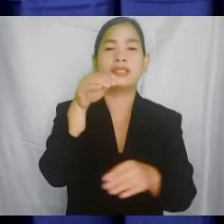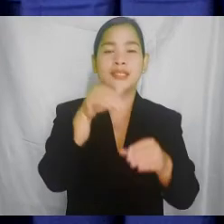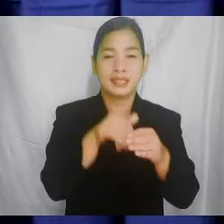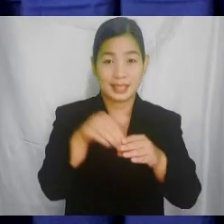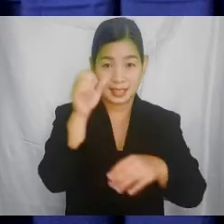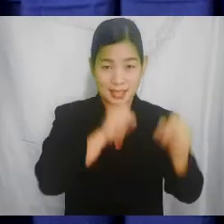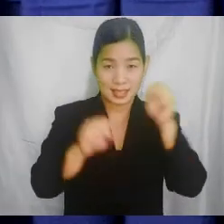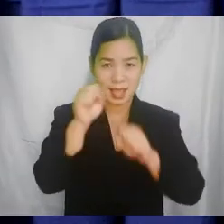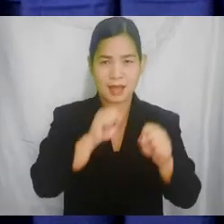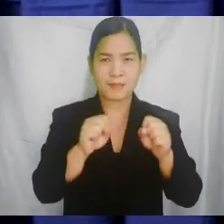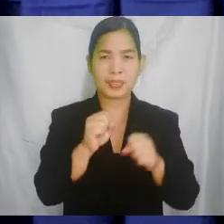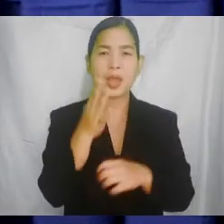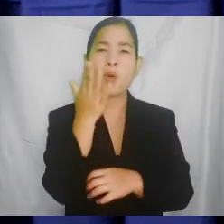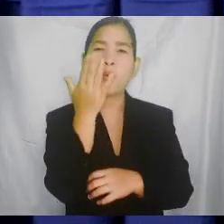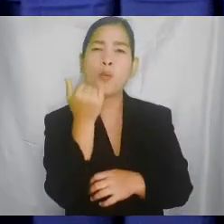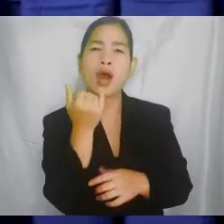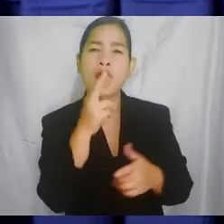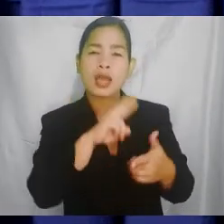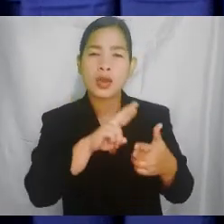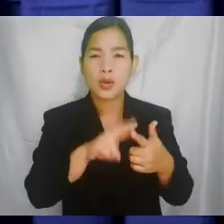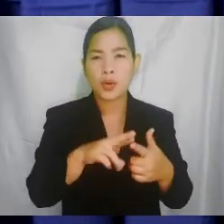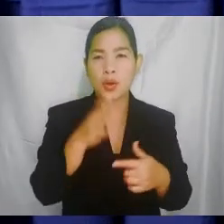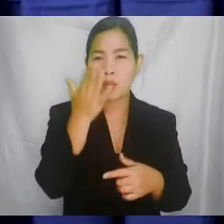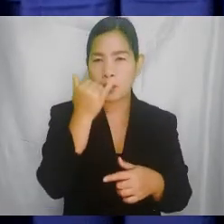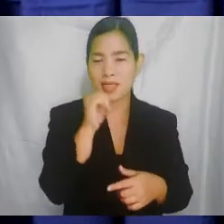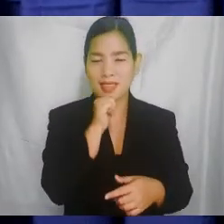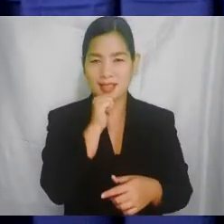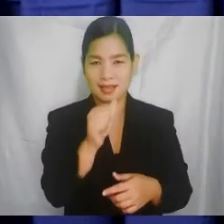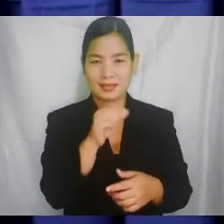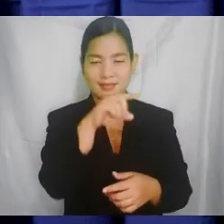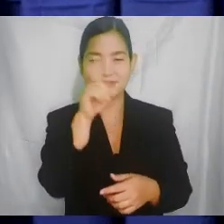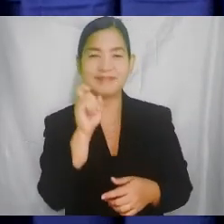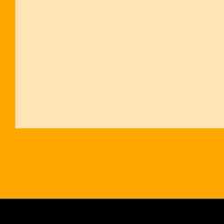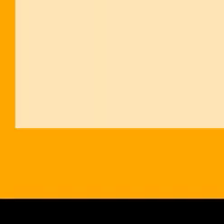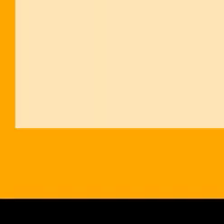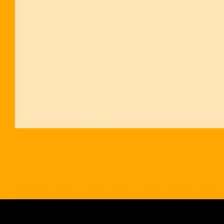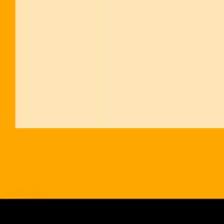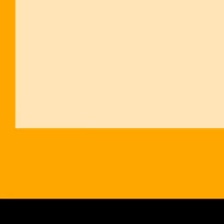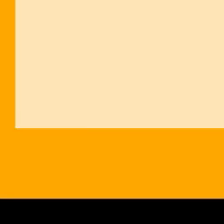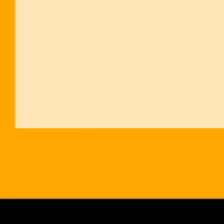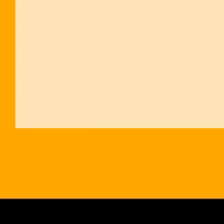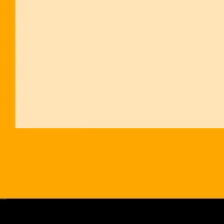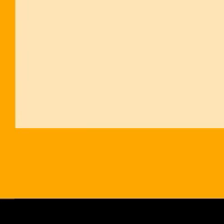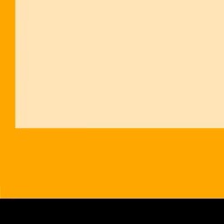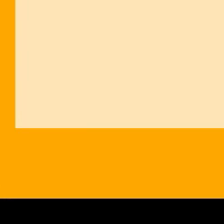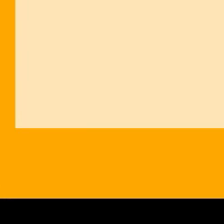life science? Why or why not?